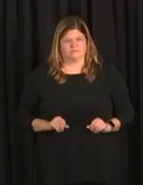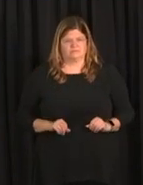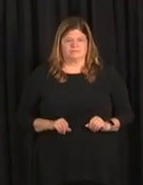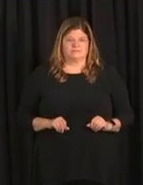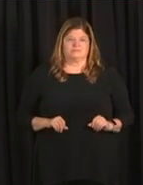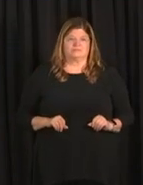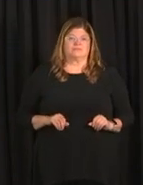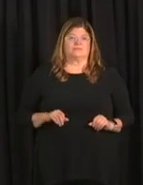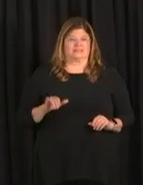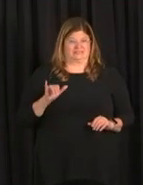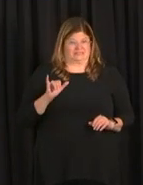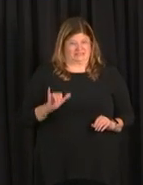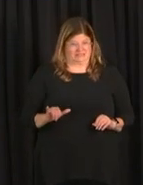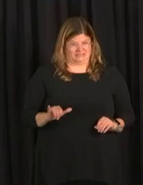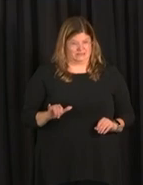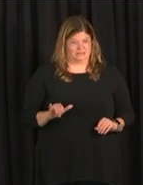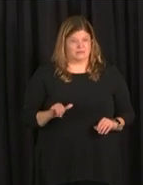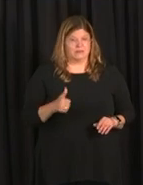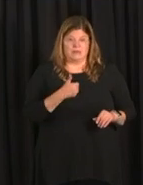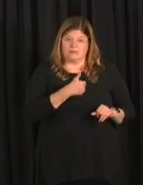the degree of the allegations.